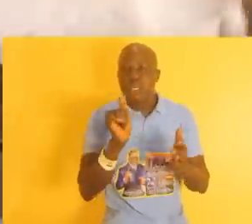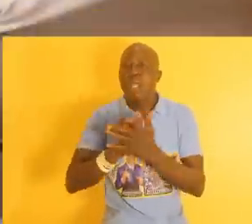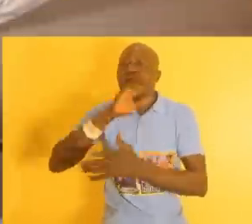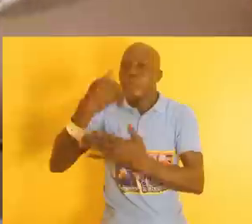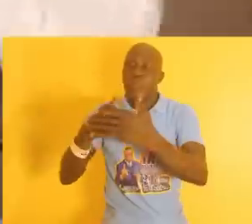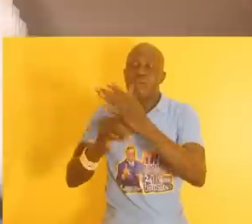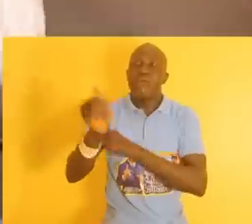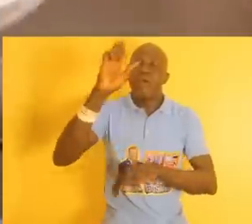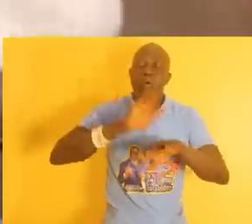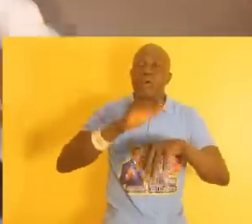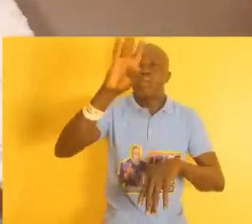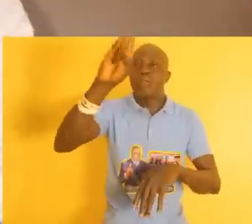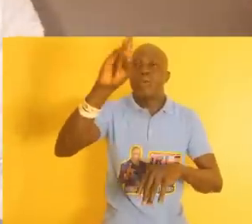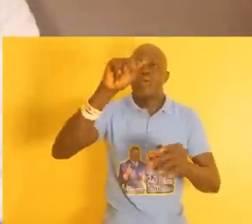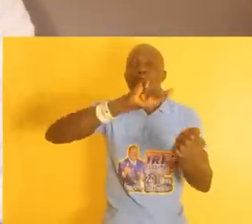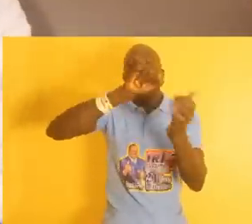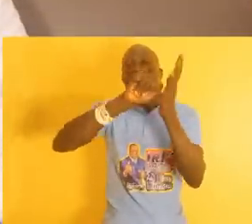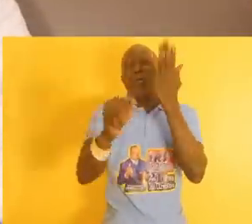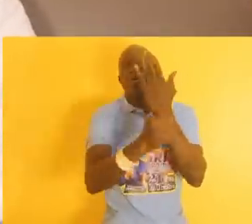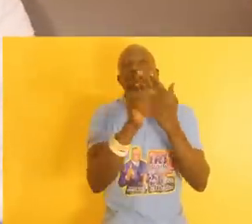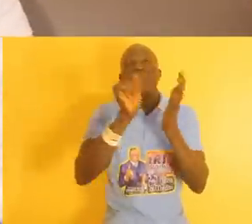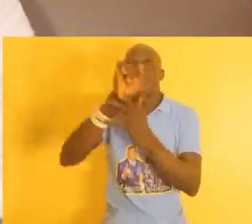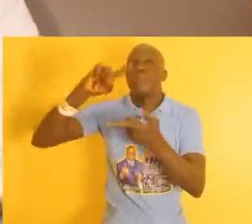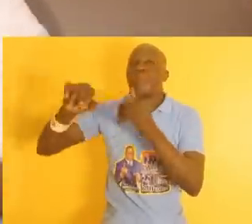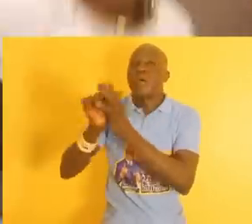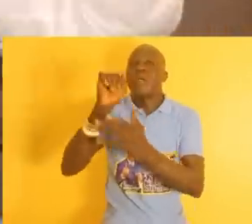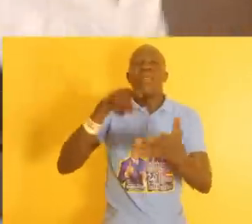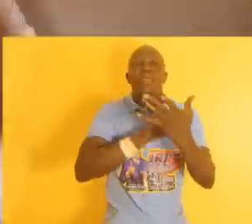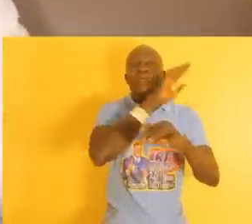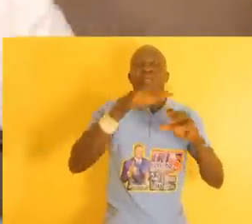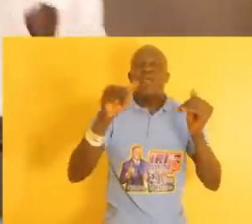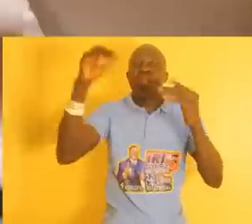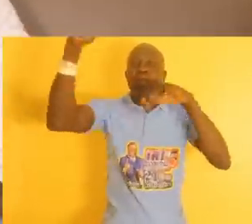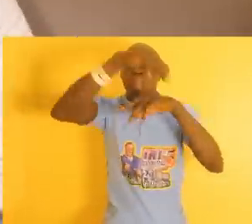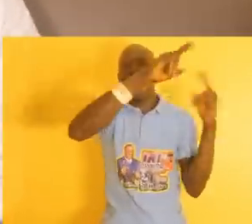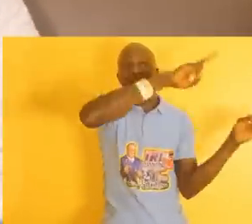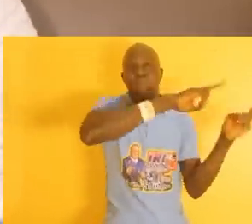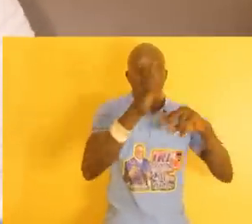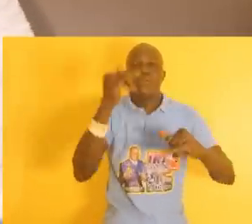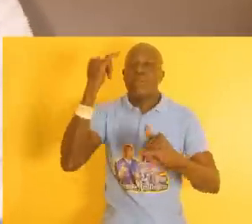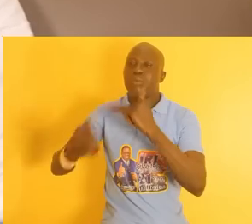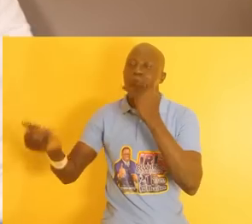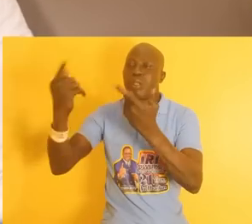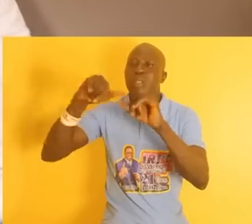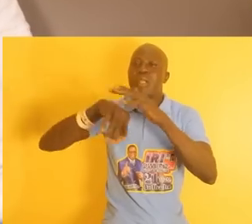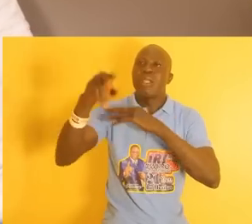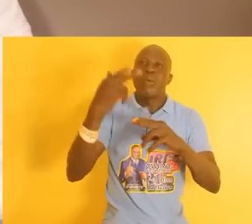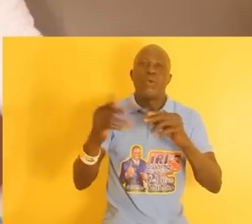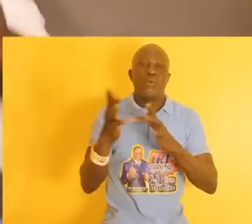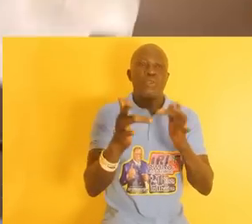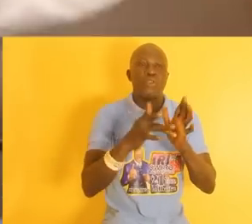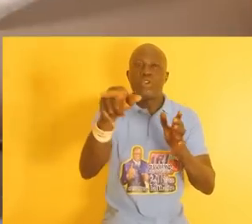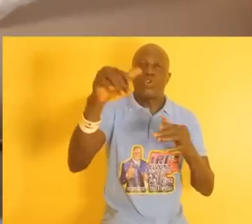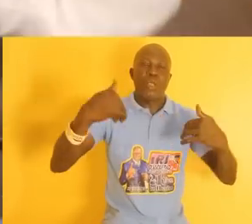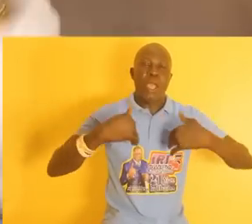me, sir. Before the 17th of September, that this video will come to an end in the name of